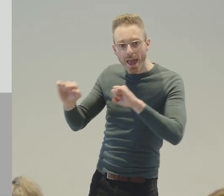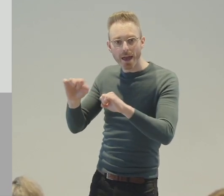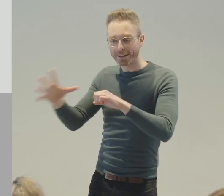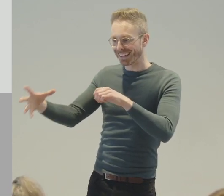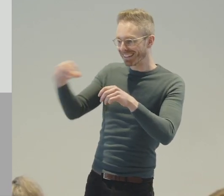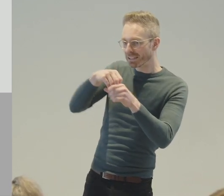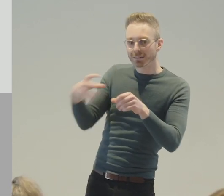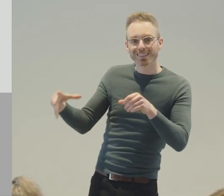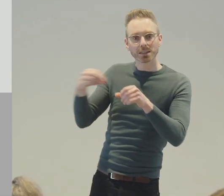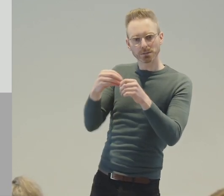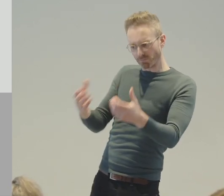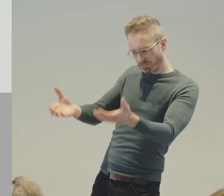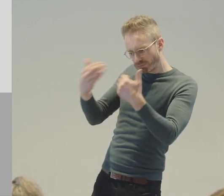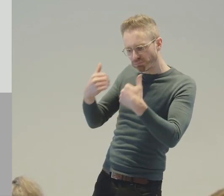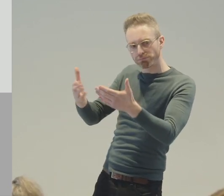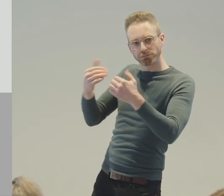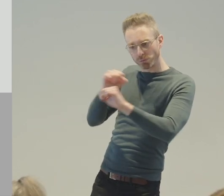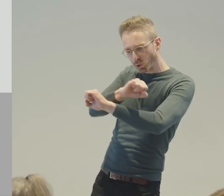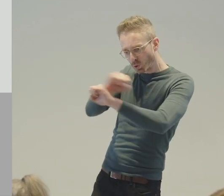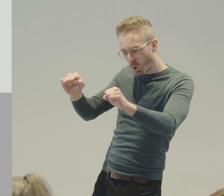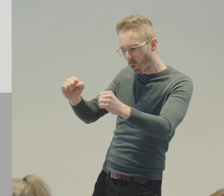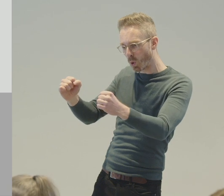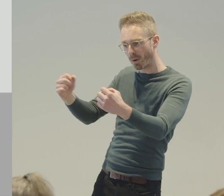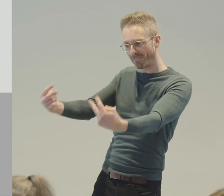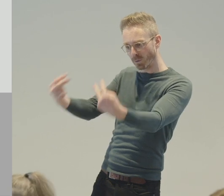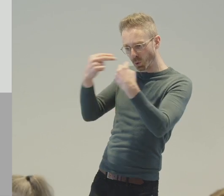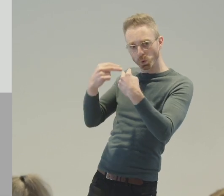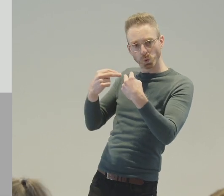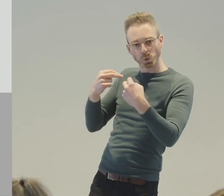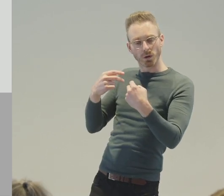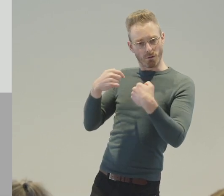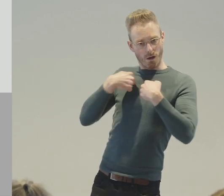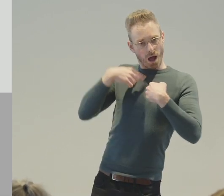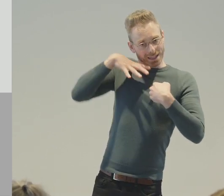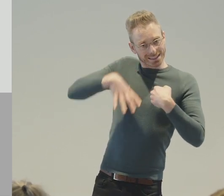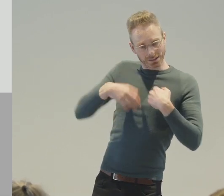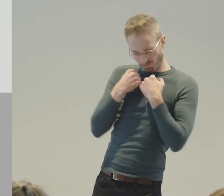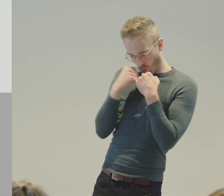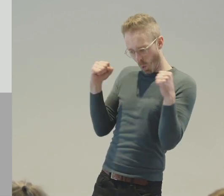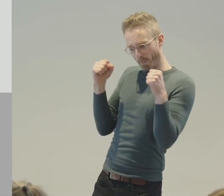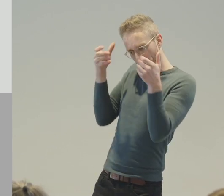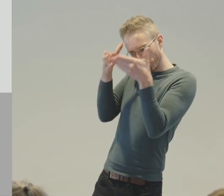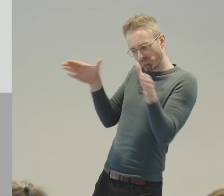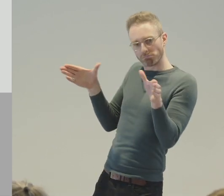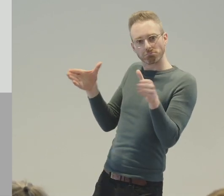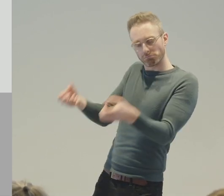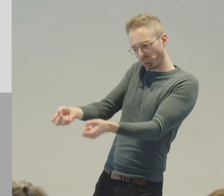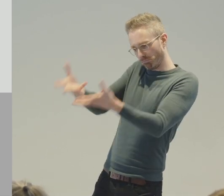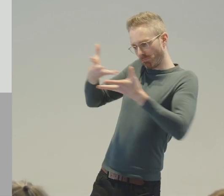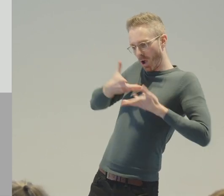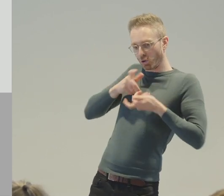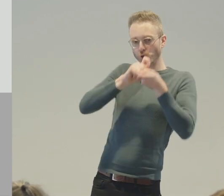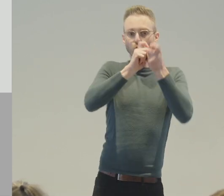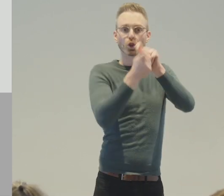of be be open to that change as well. Mm-hmm. And the third one, Paul, is taking a step